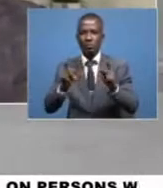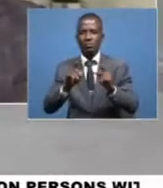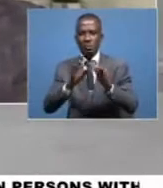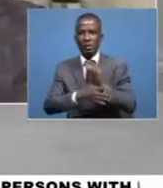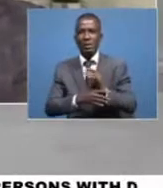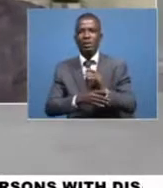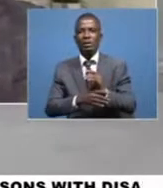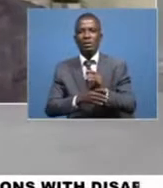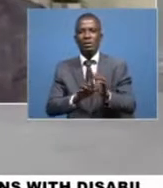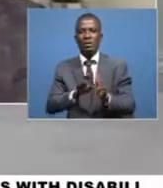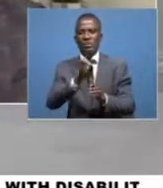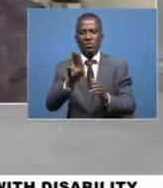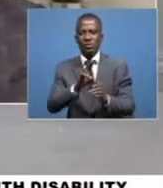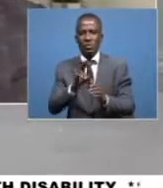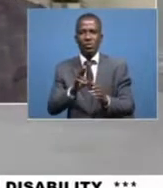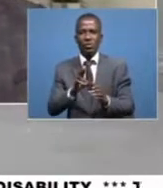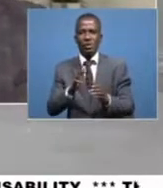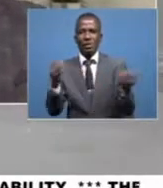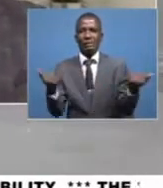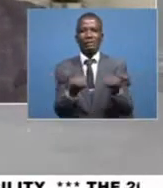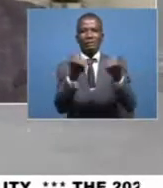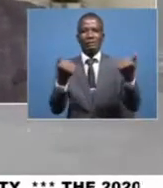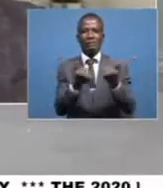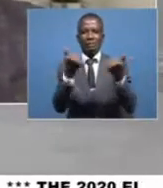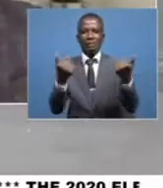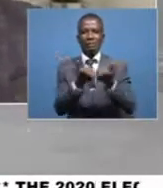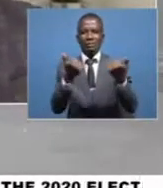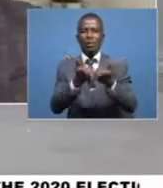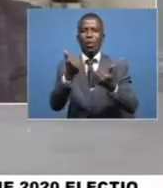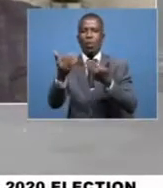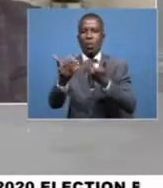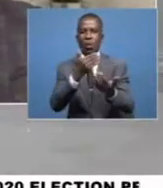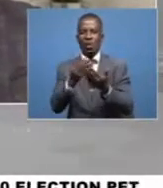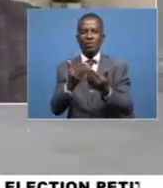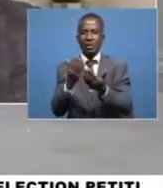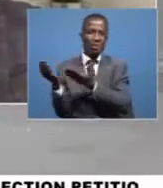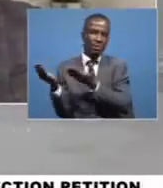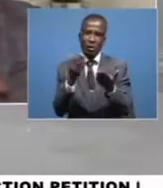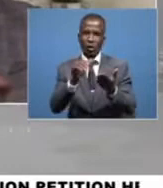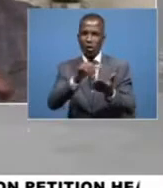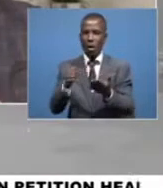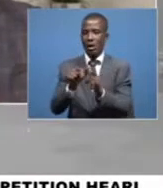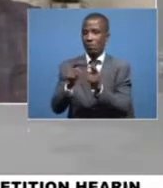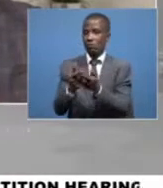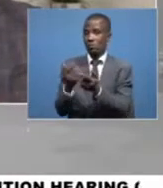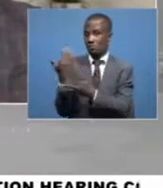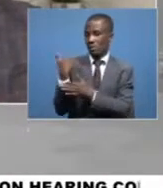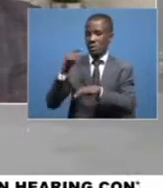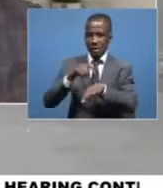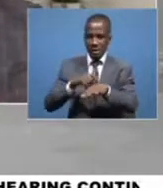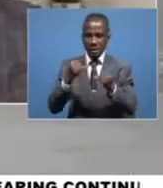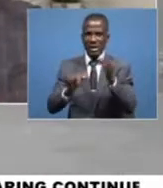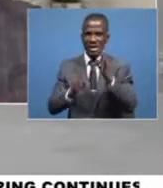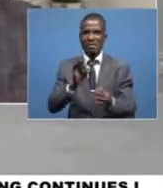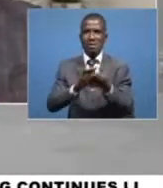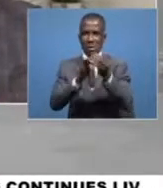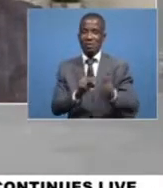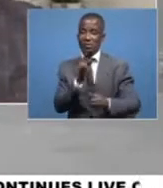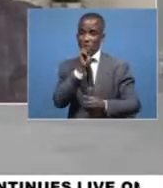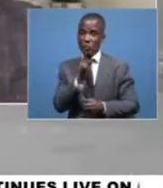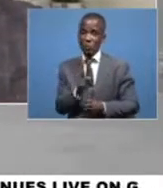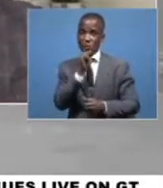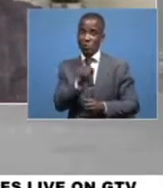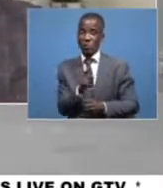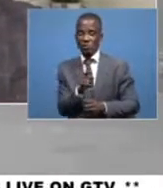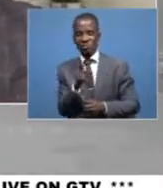of disprove or counter whatever evidence has been adduced by the other party. But if you sincerely believe that the